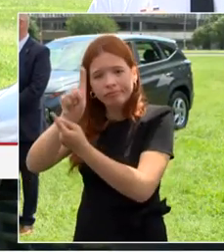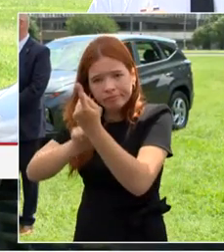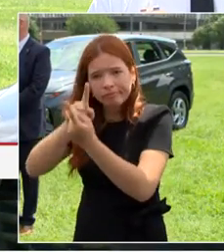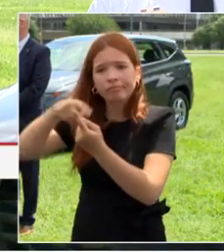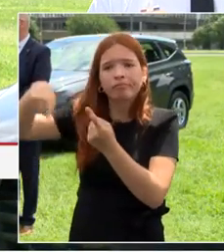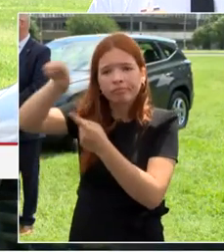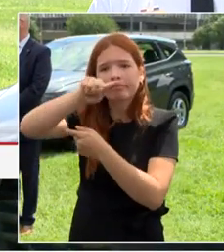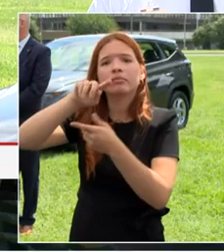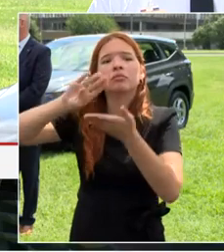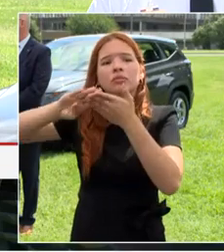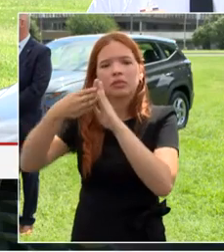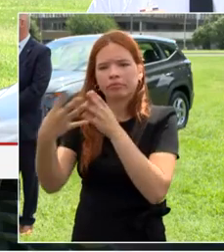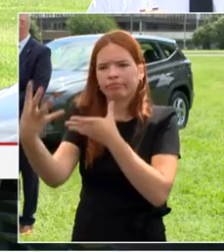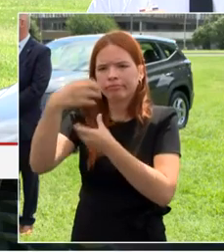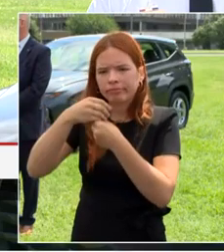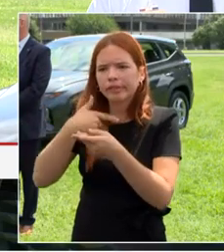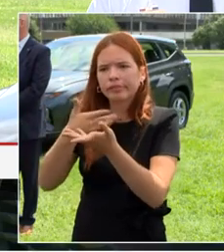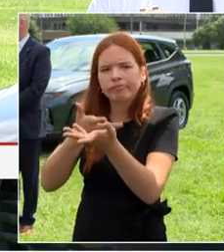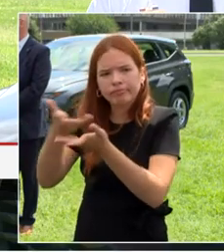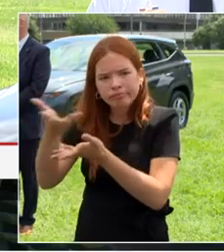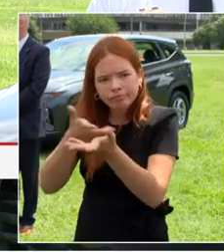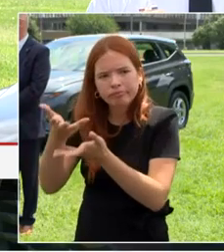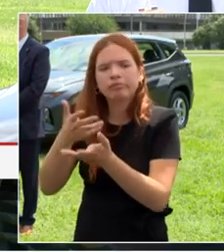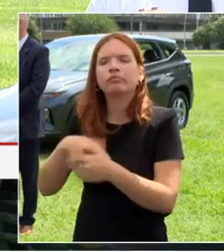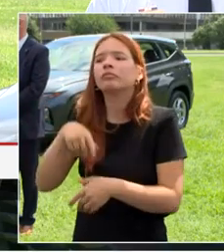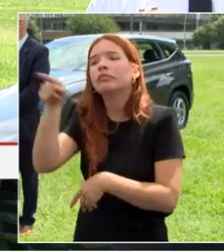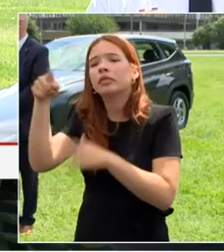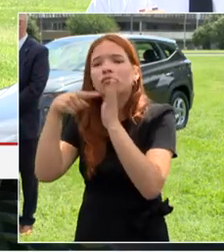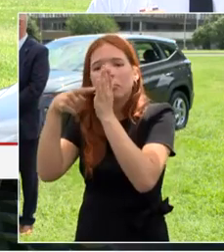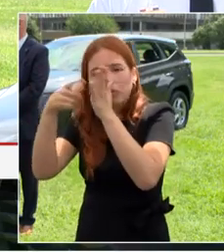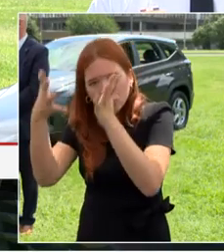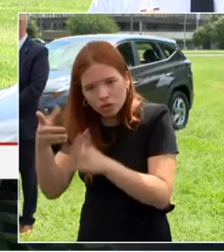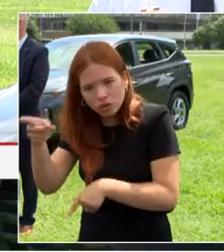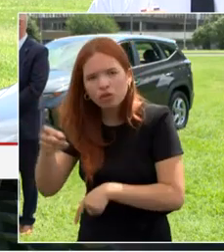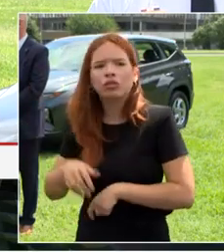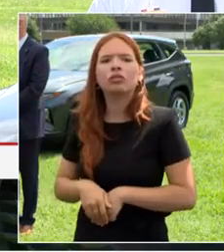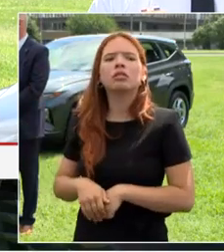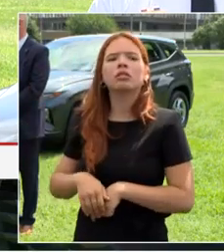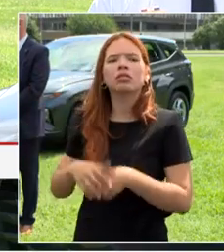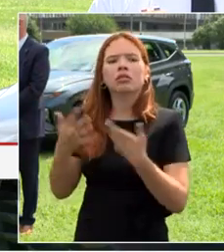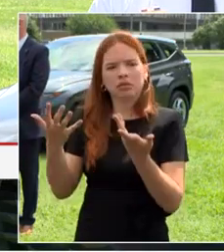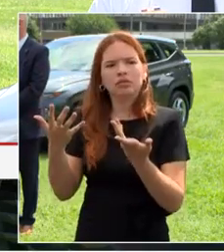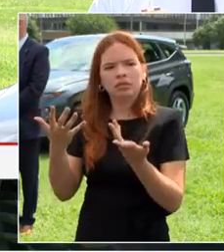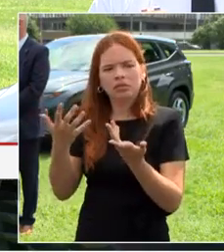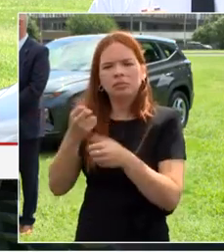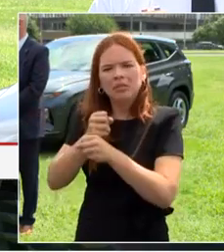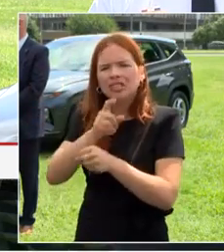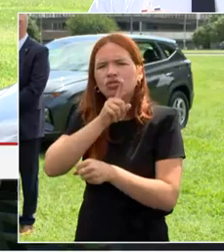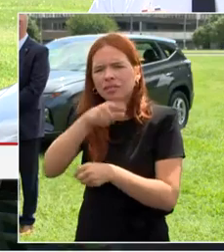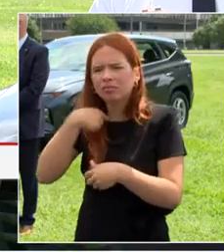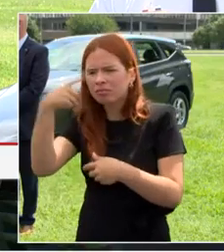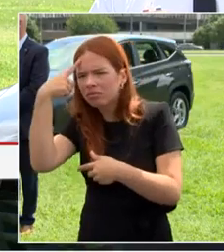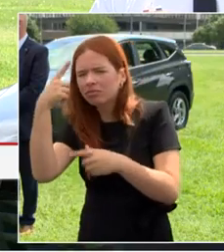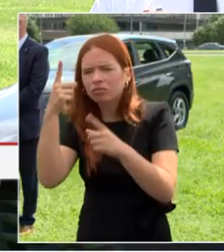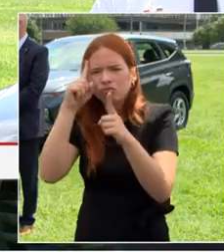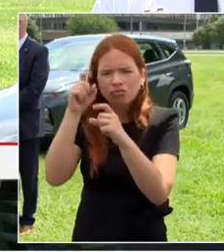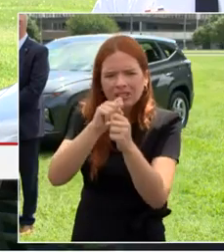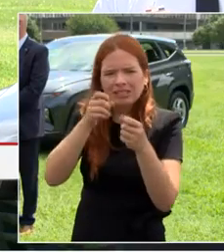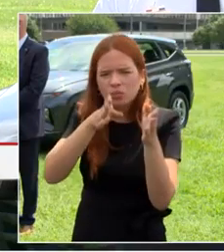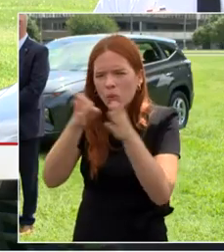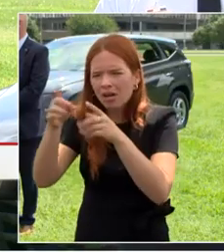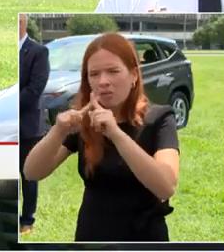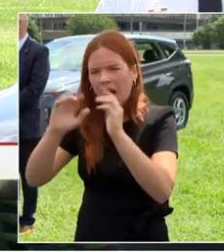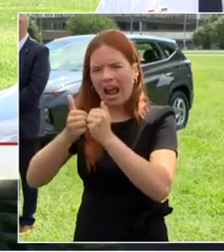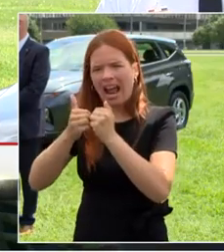where our valets are located to ensure that they look for a different place or measure in order to put those keys so they're not readily accessible